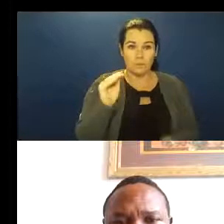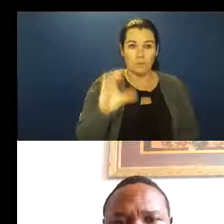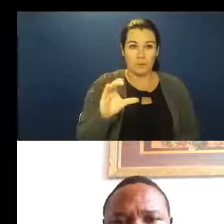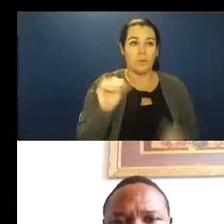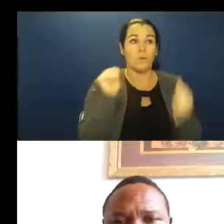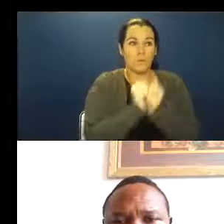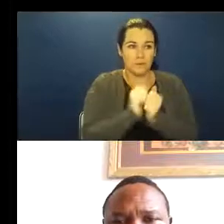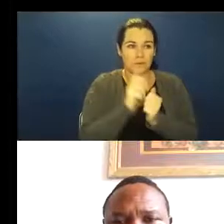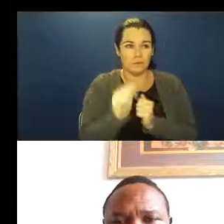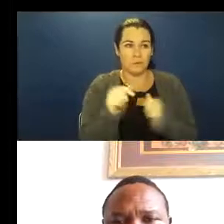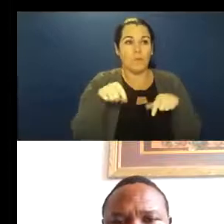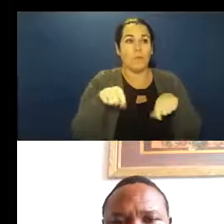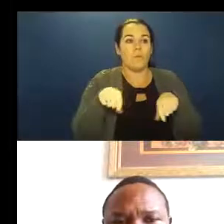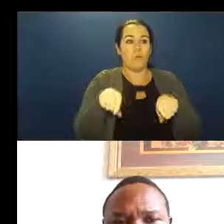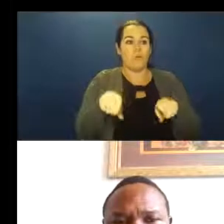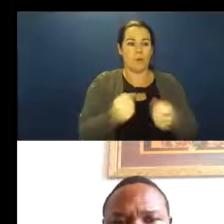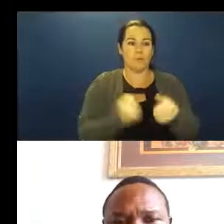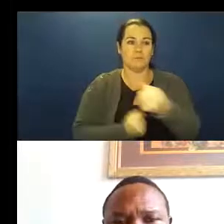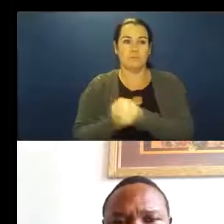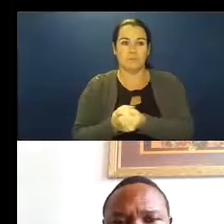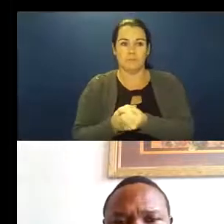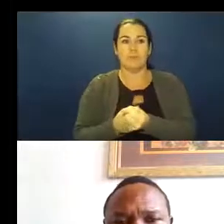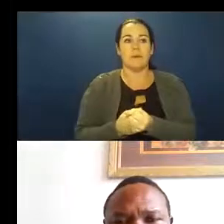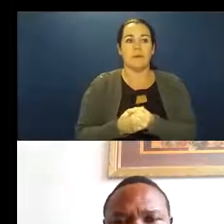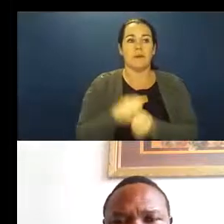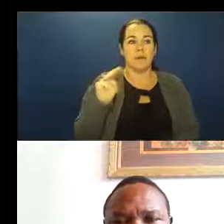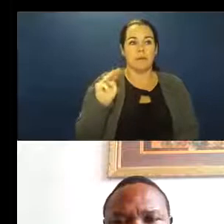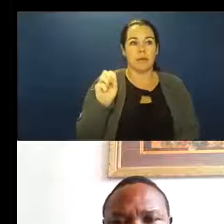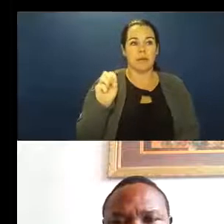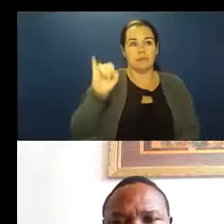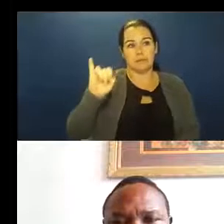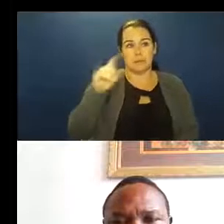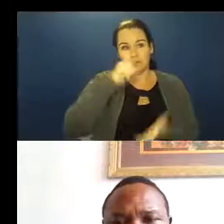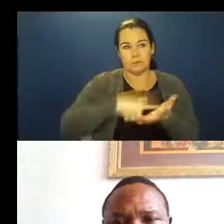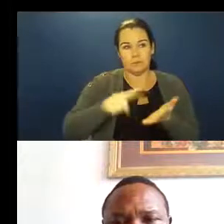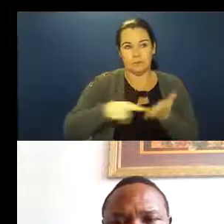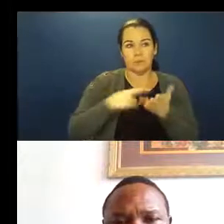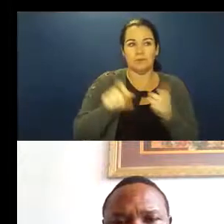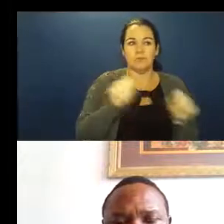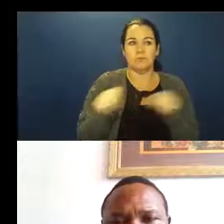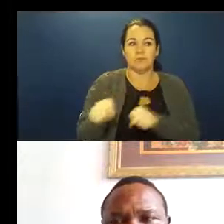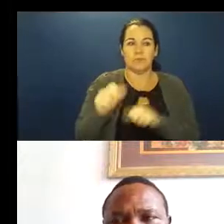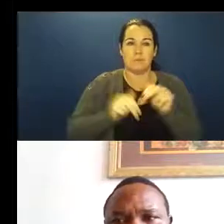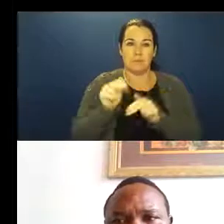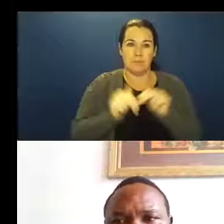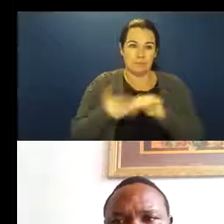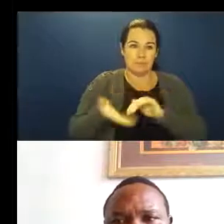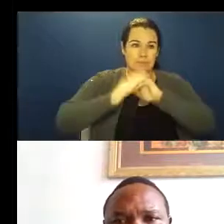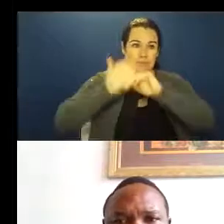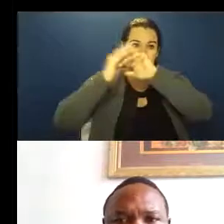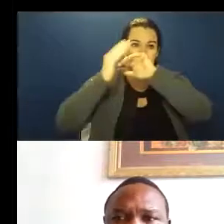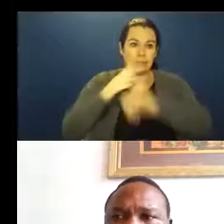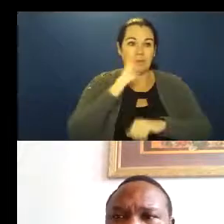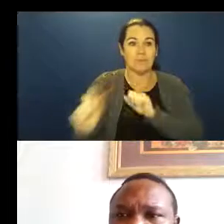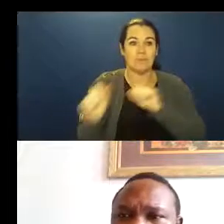while advancing the minority serving institution research capacity building science, a framework for federal agencies. So